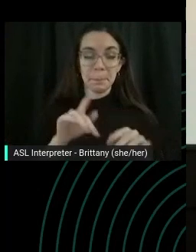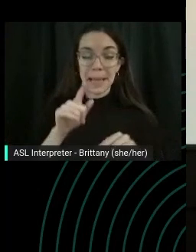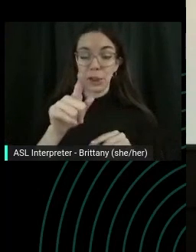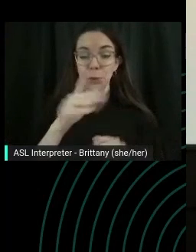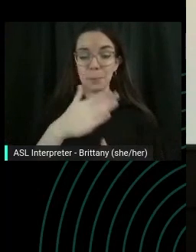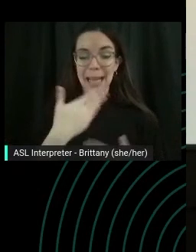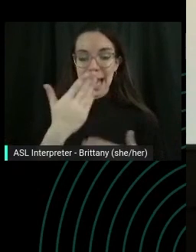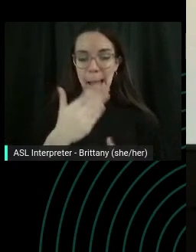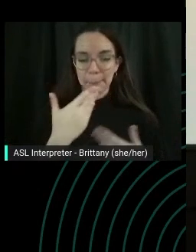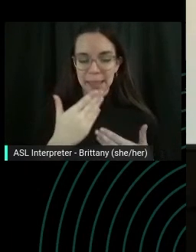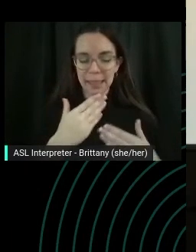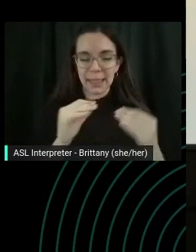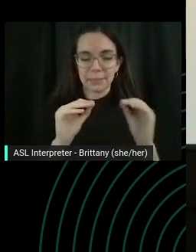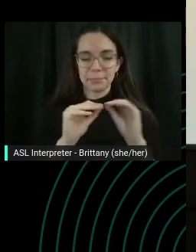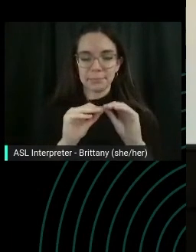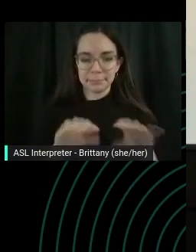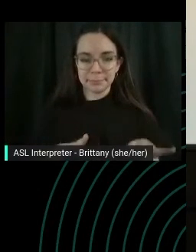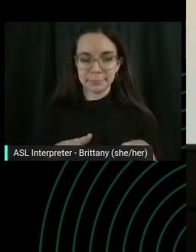happy.